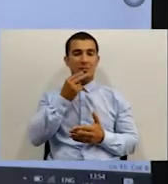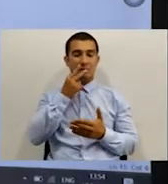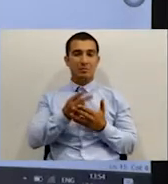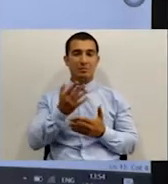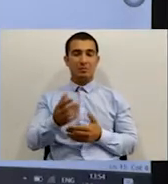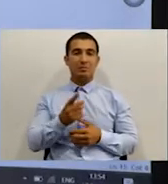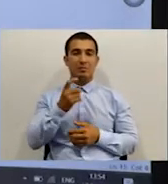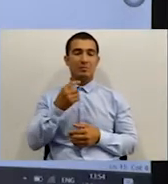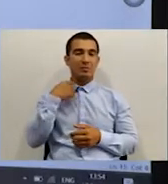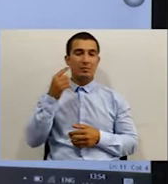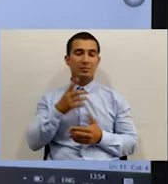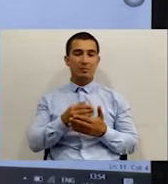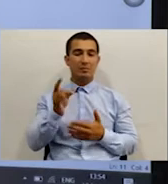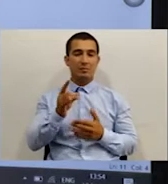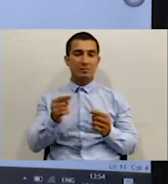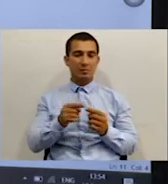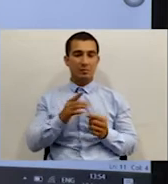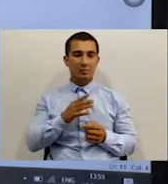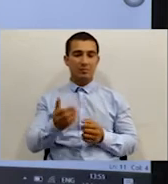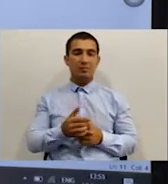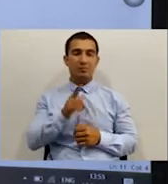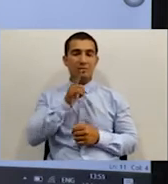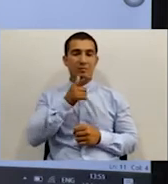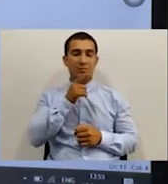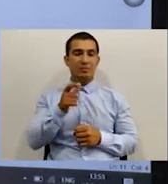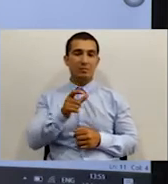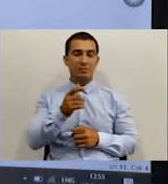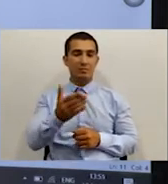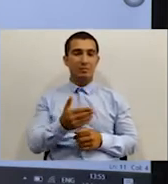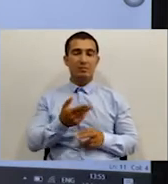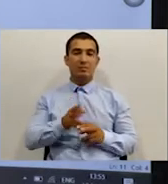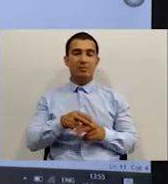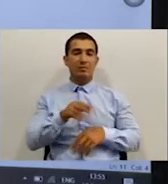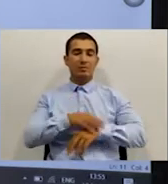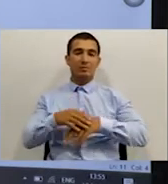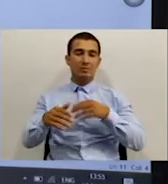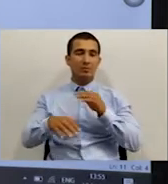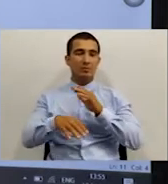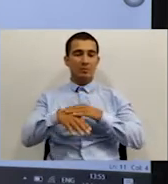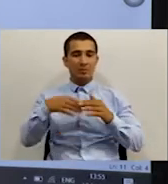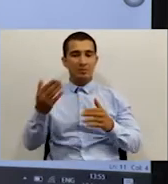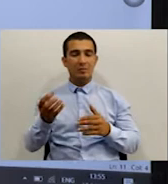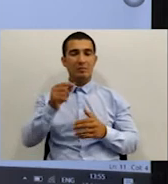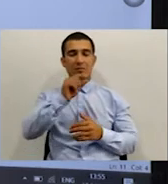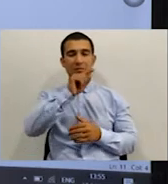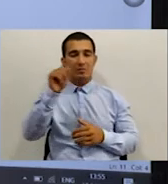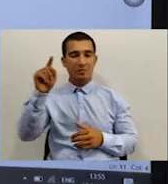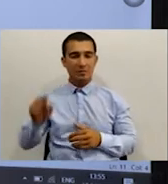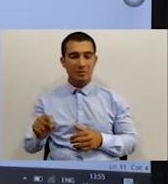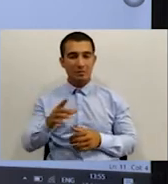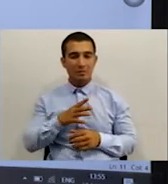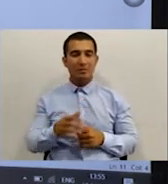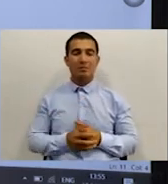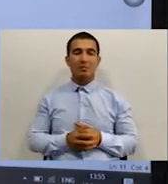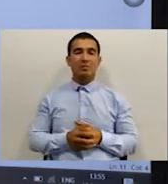Mana e'tibor bersangiz, 100 pikselga chizdi qalam yo'nalishida va qalamning yo'nalishini o'ngga, mana dastlab